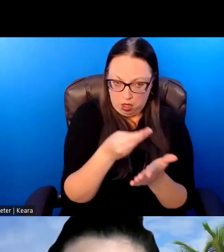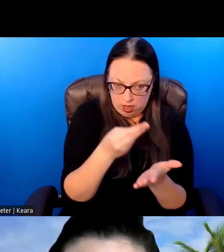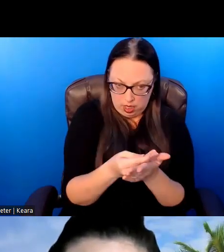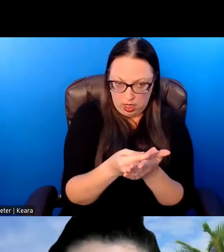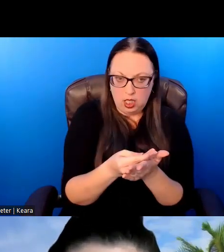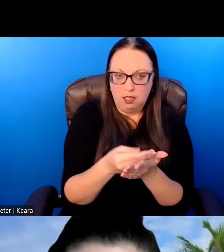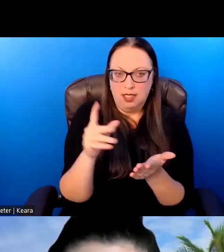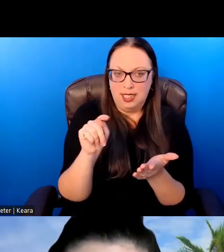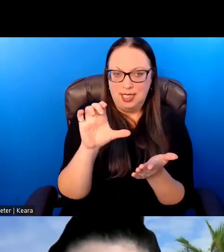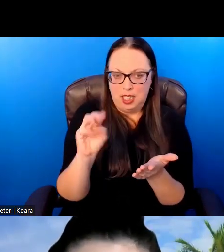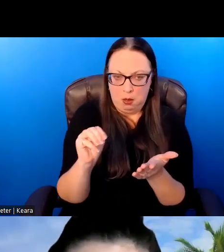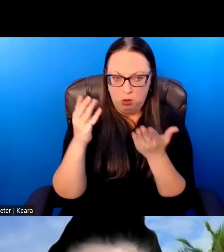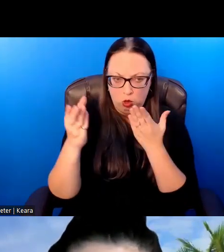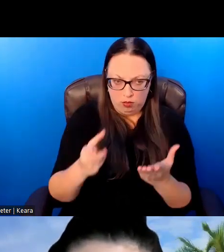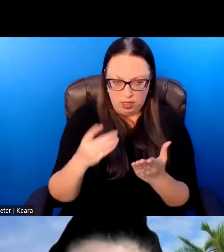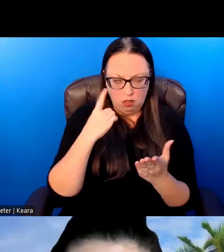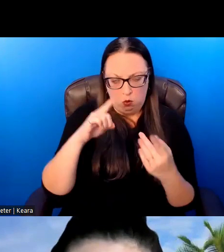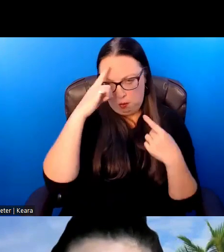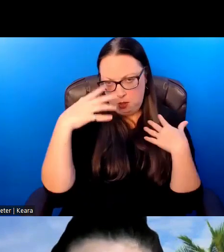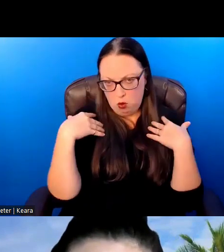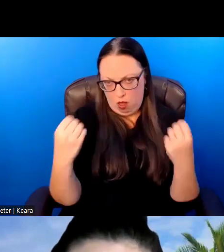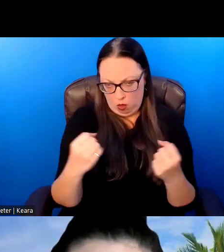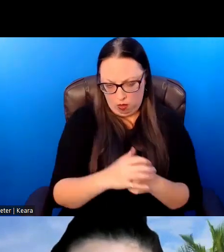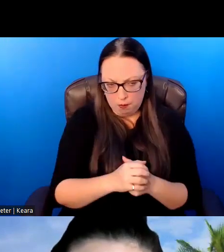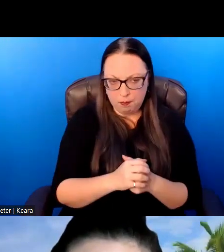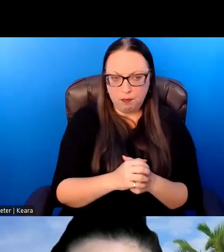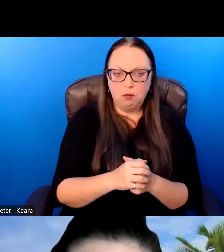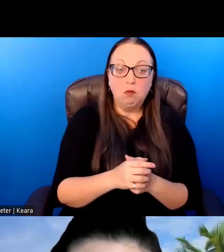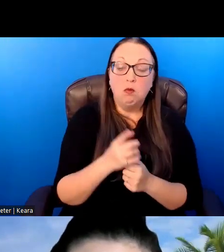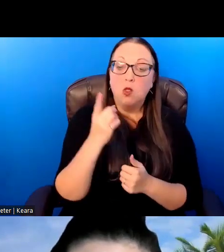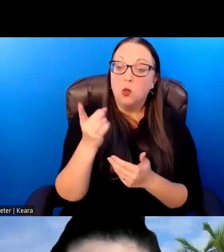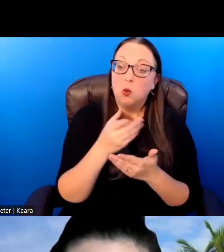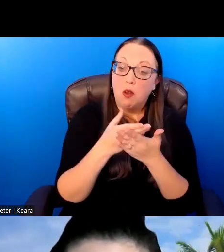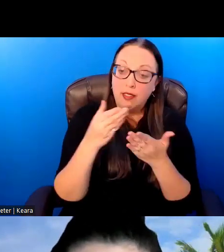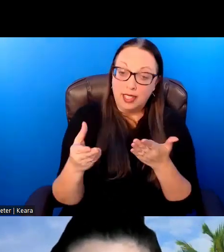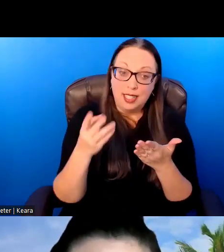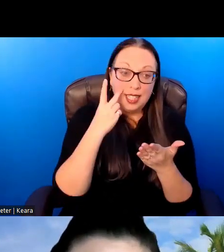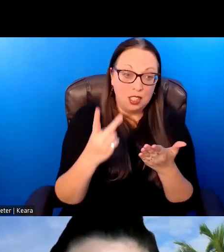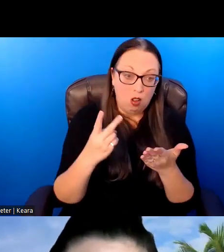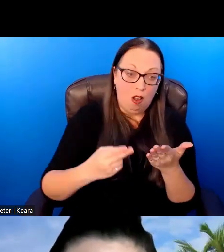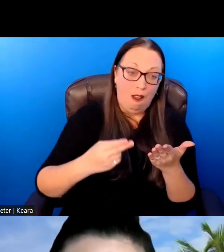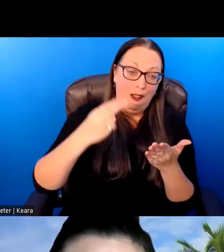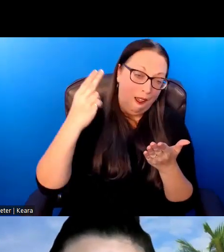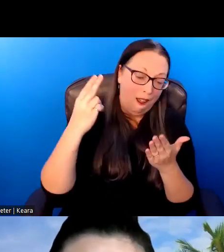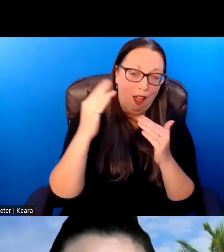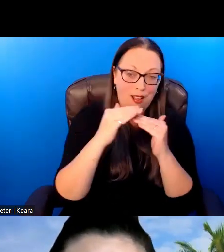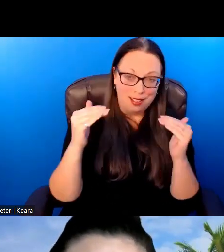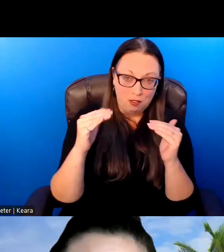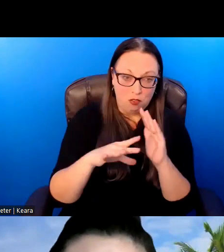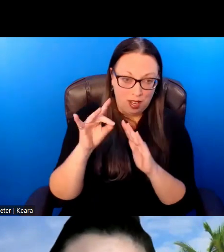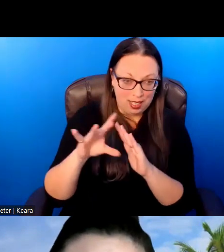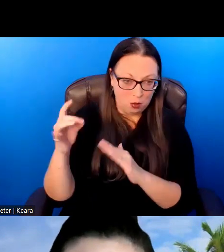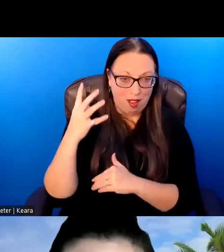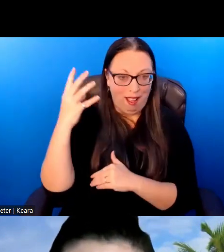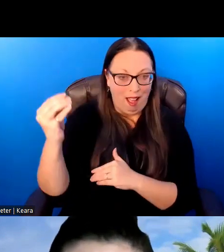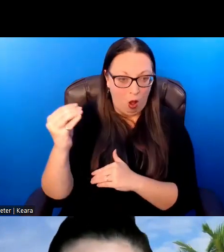case management services for mental health. One of the things that they found was high-level findings, which was out-of-home mental